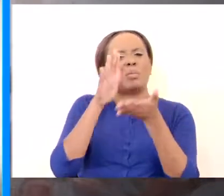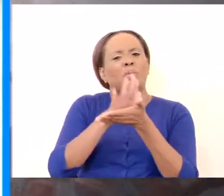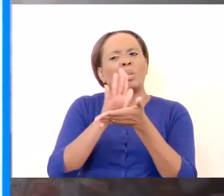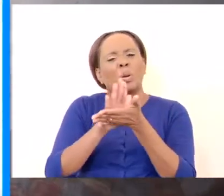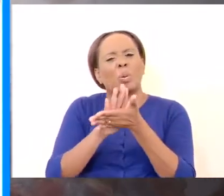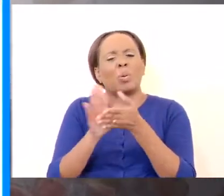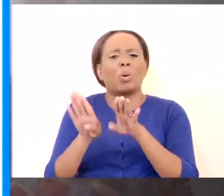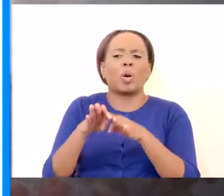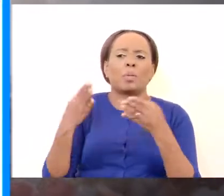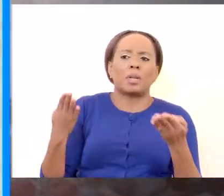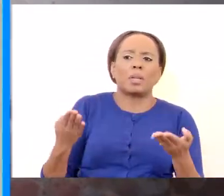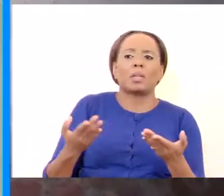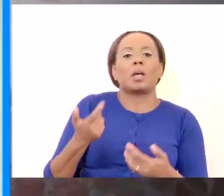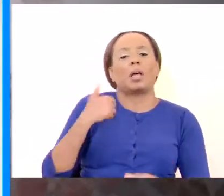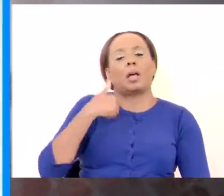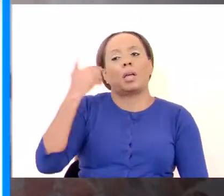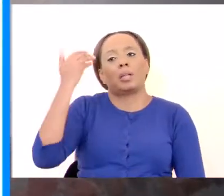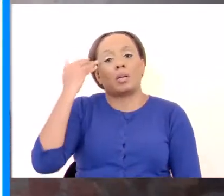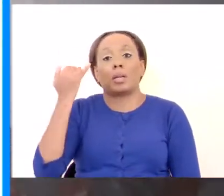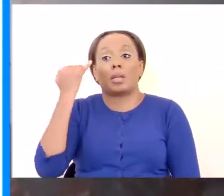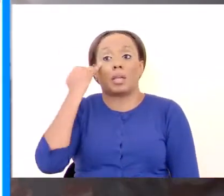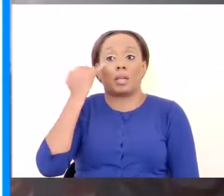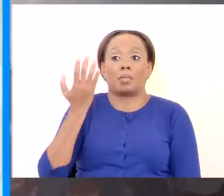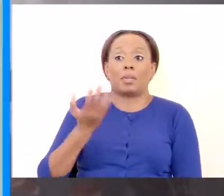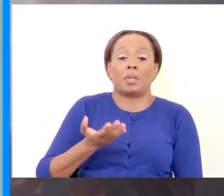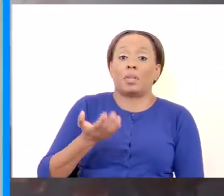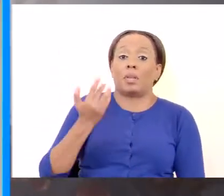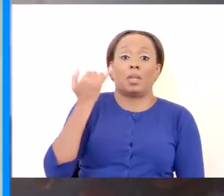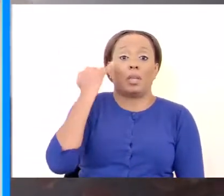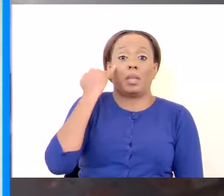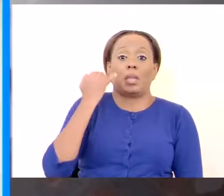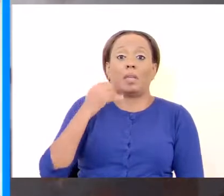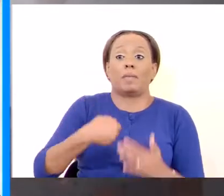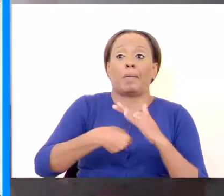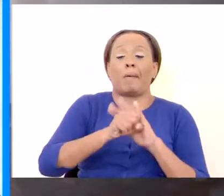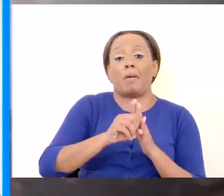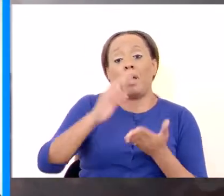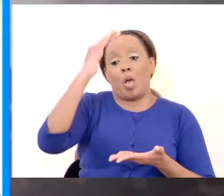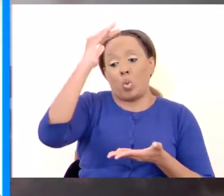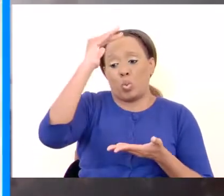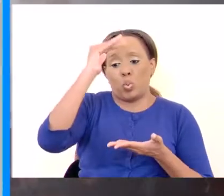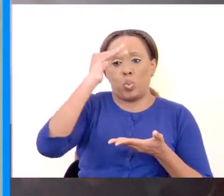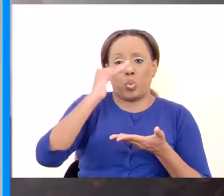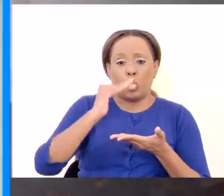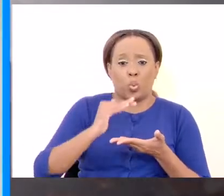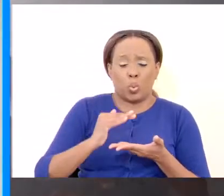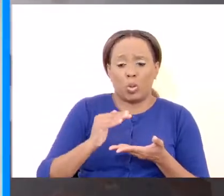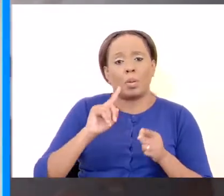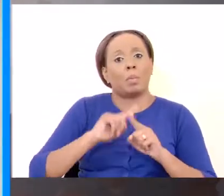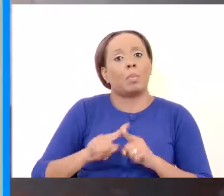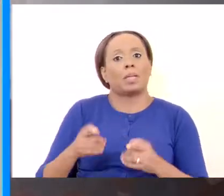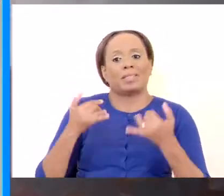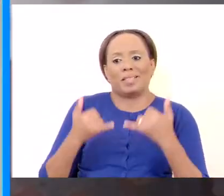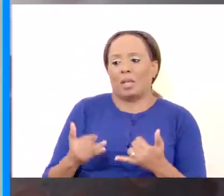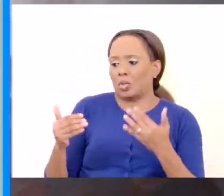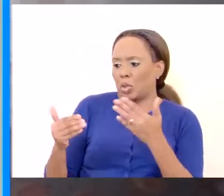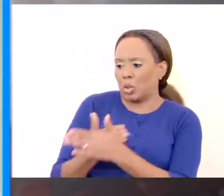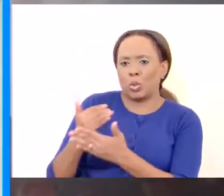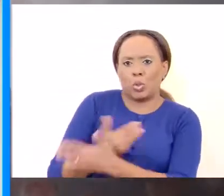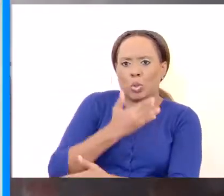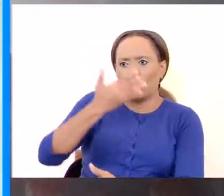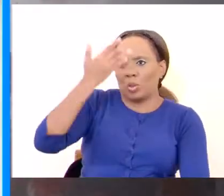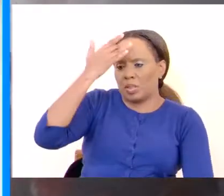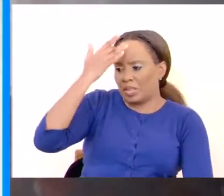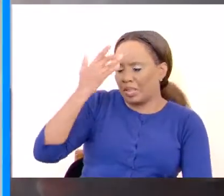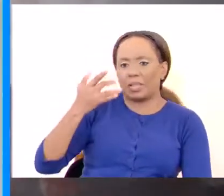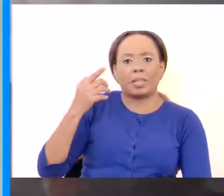even after we have achieved maybe herd immunity in the adult population, given the fact that children cannot